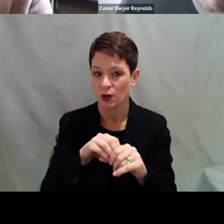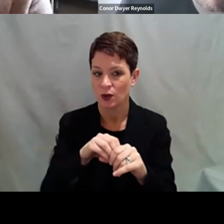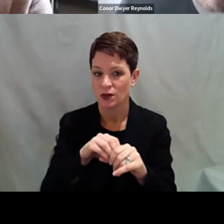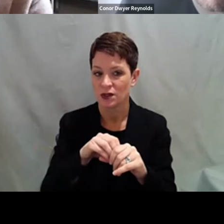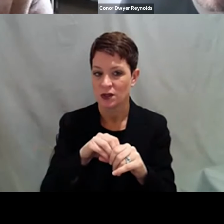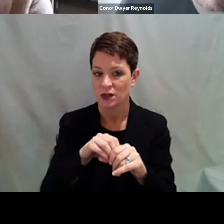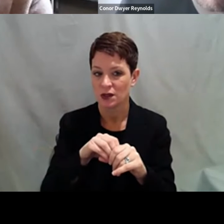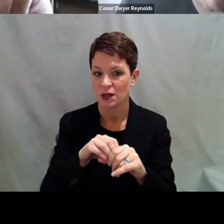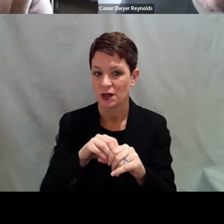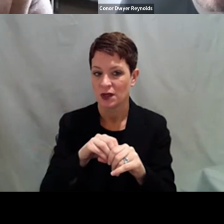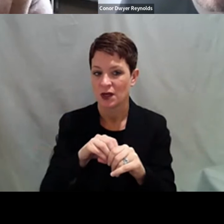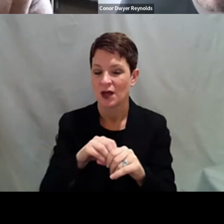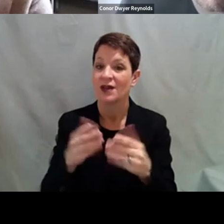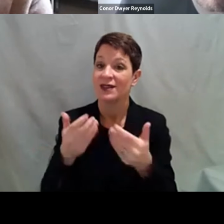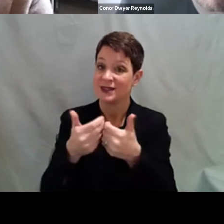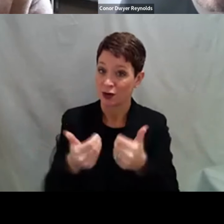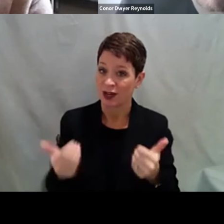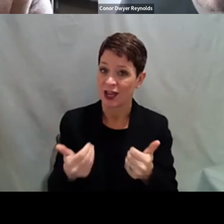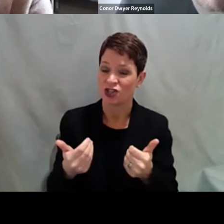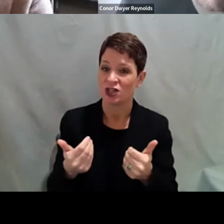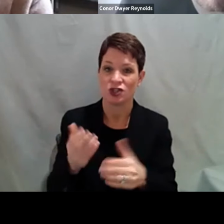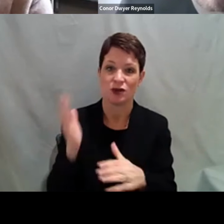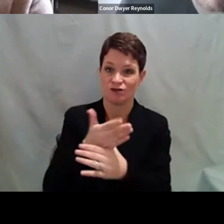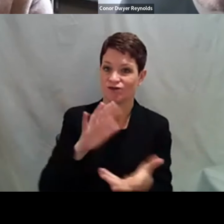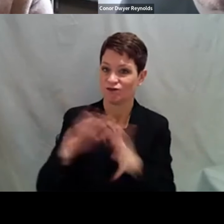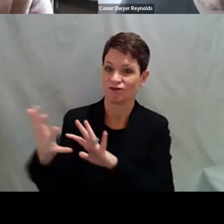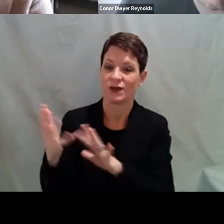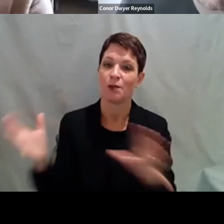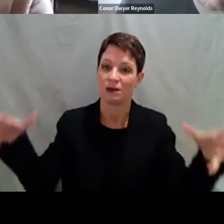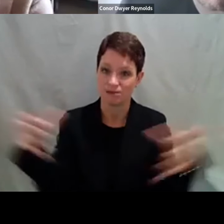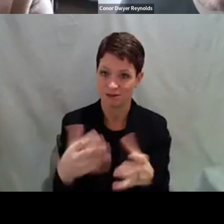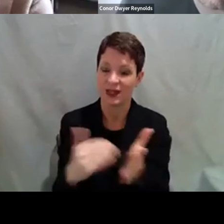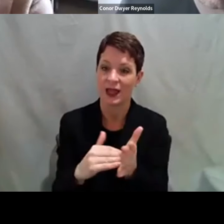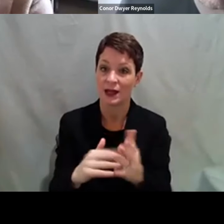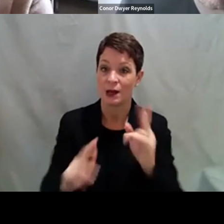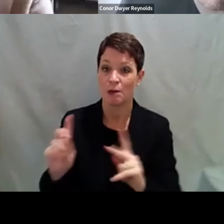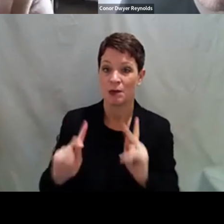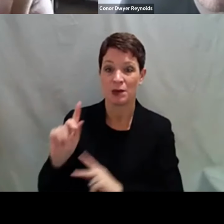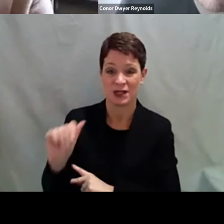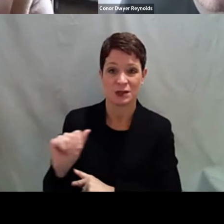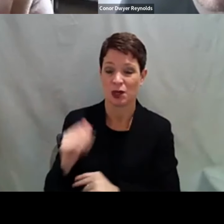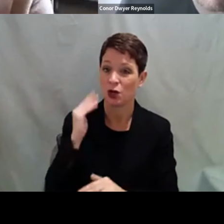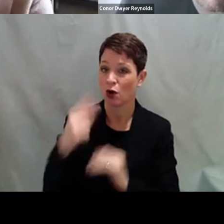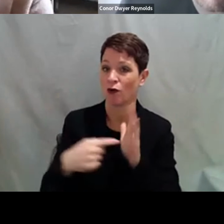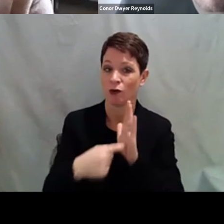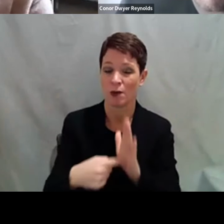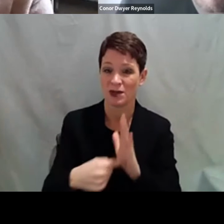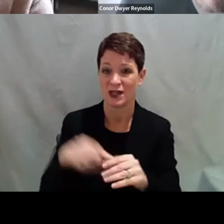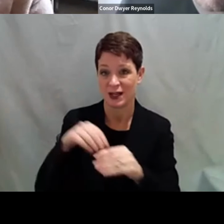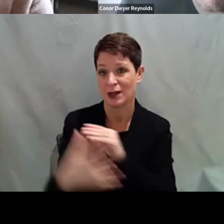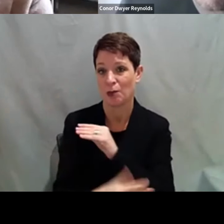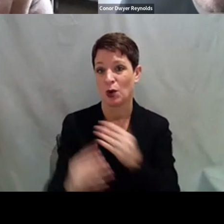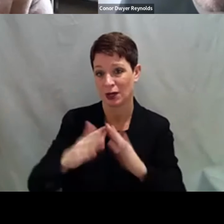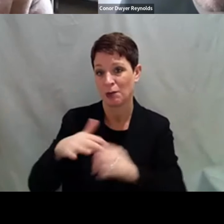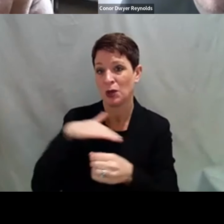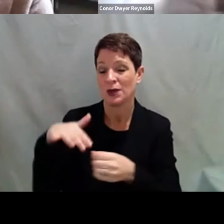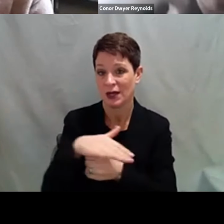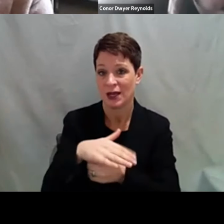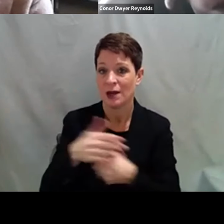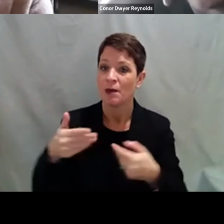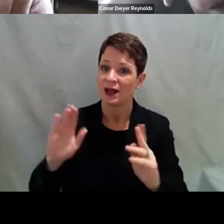already existing segregation. It's well documented that people with disabilities are overrepresented in poor communities. So by